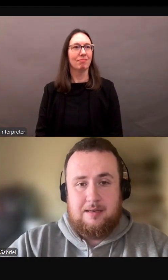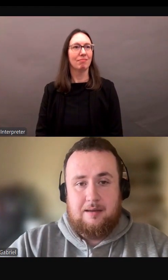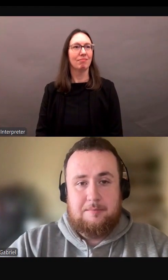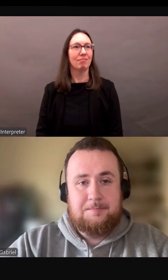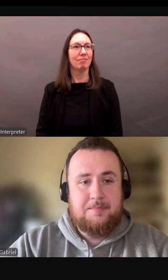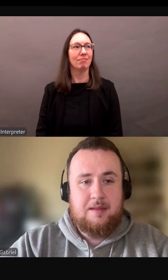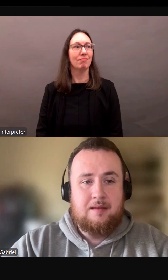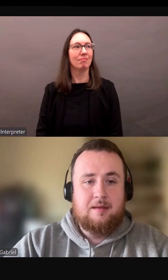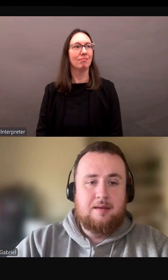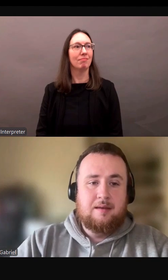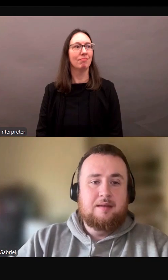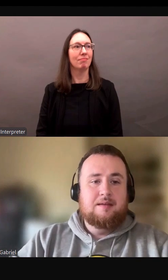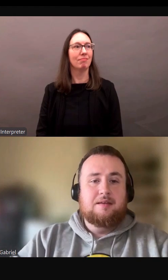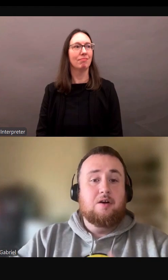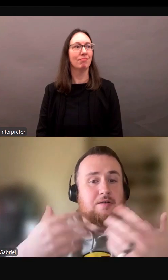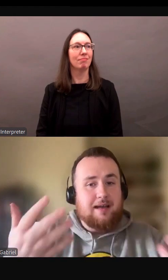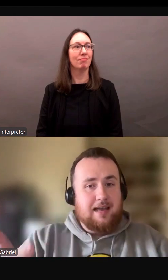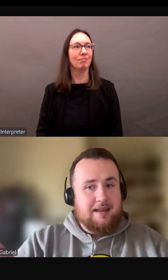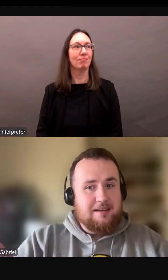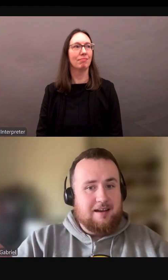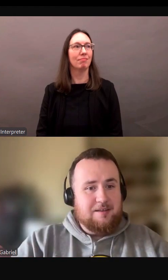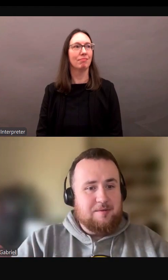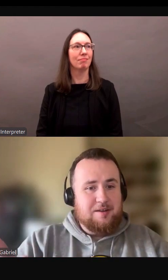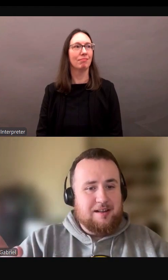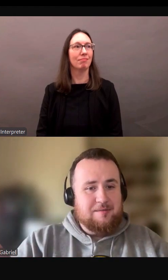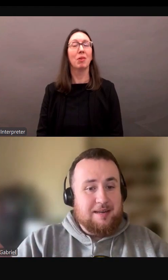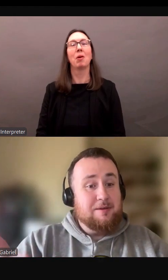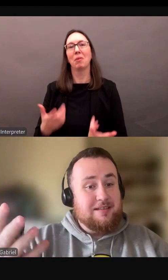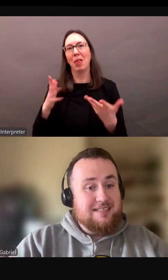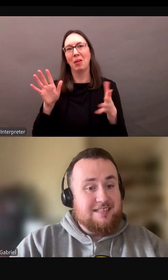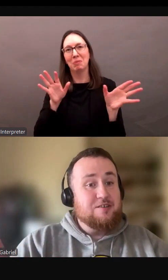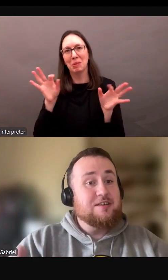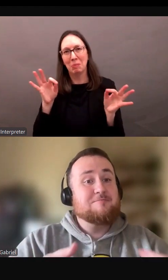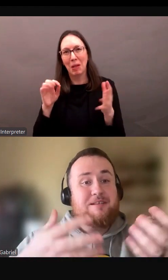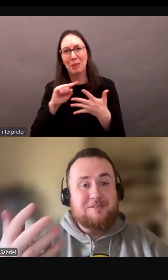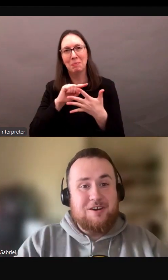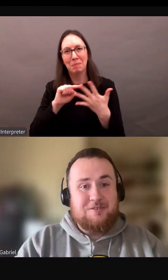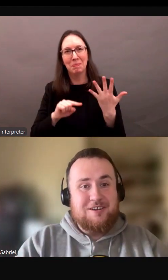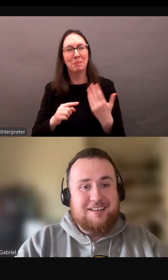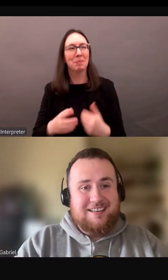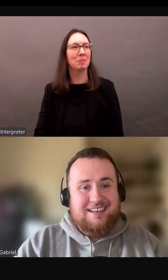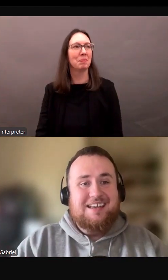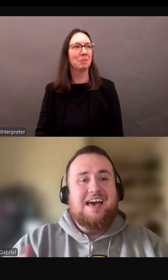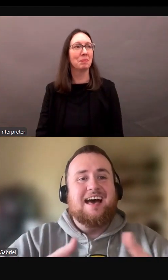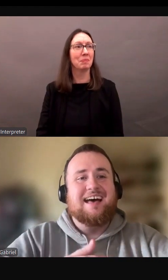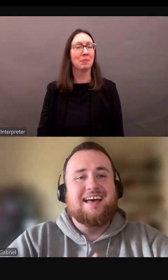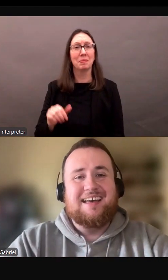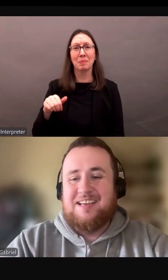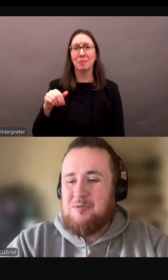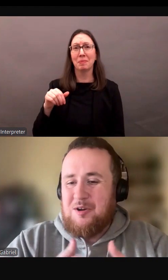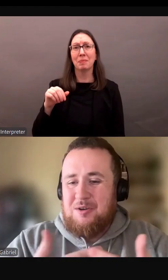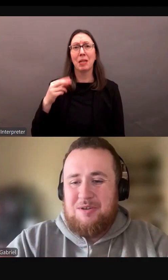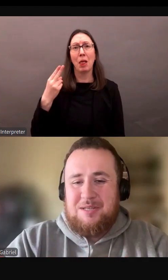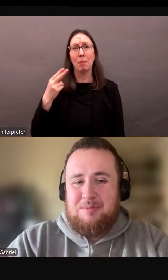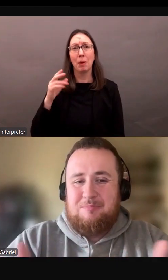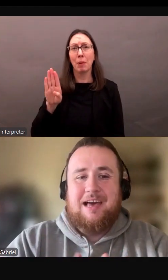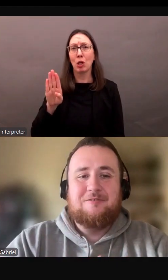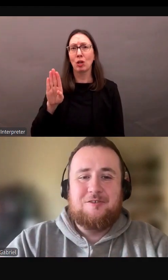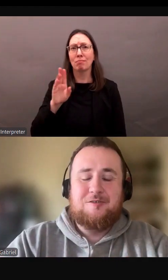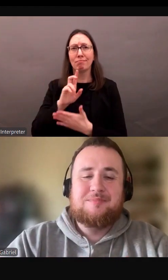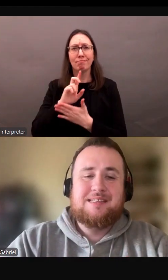One second. Oh, I kind of talked about a little bit about this. So it's built for everyone. We're on